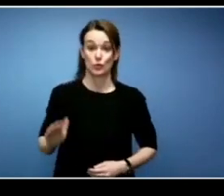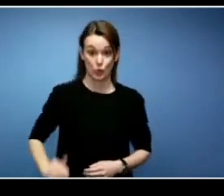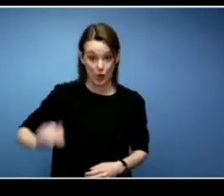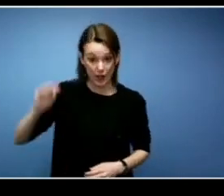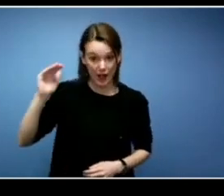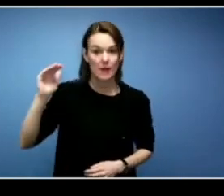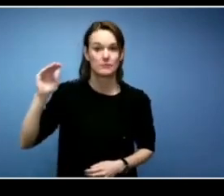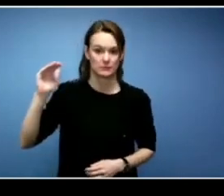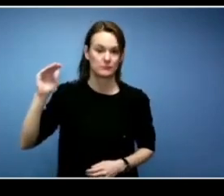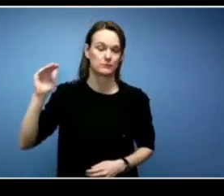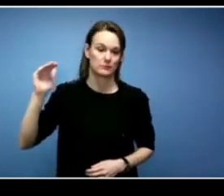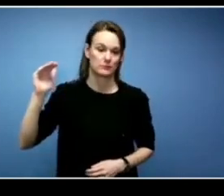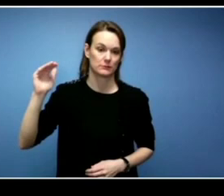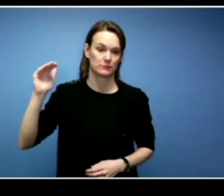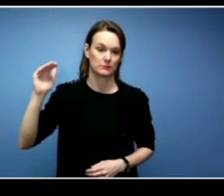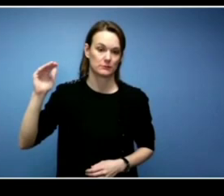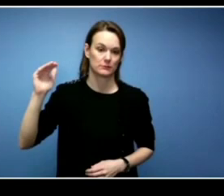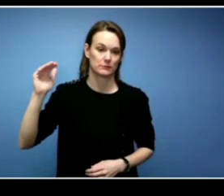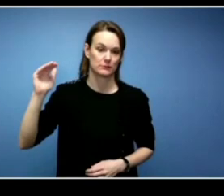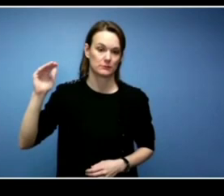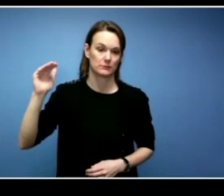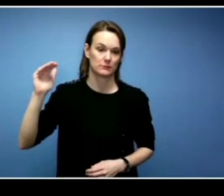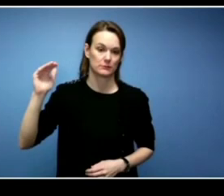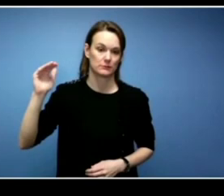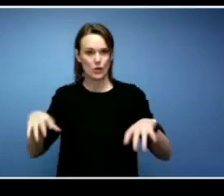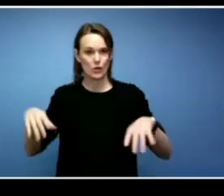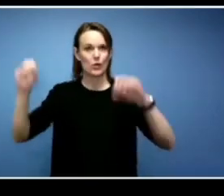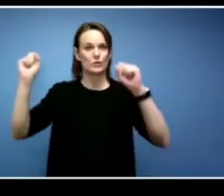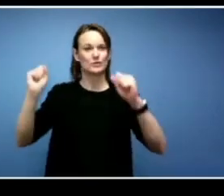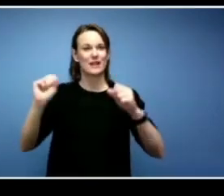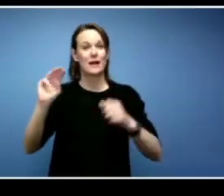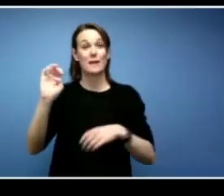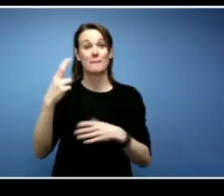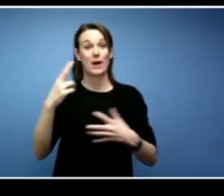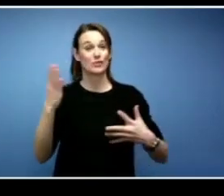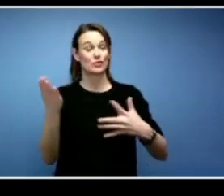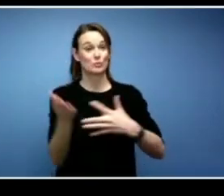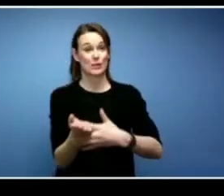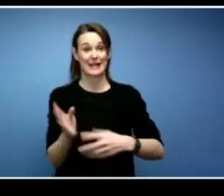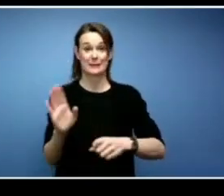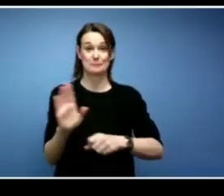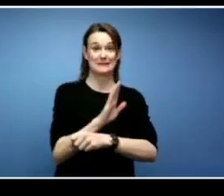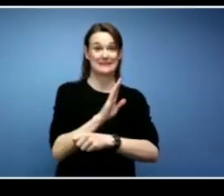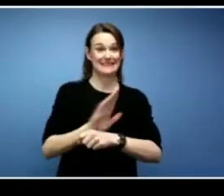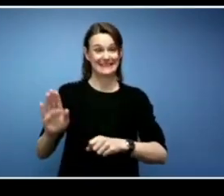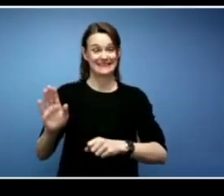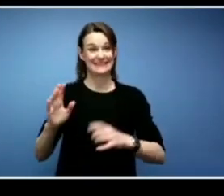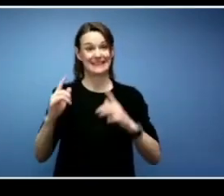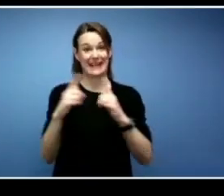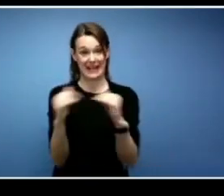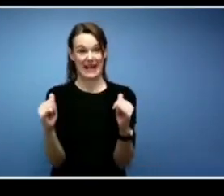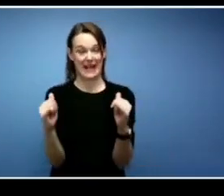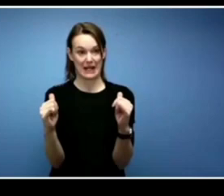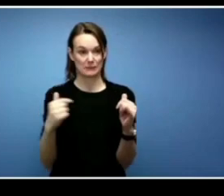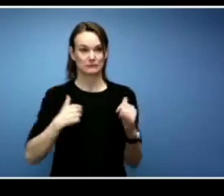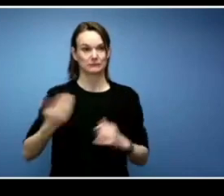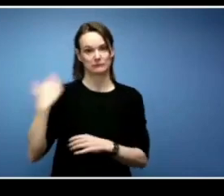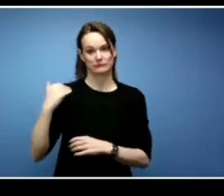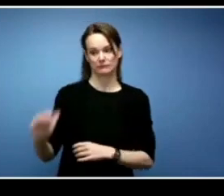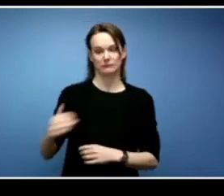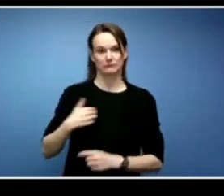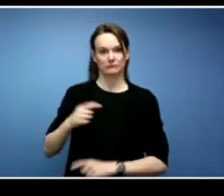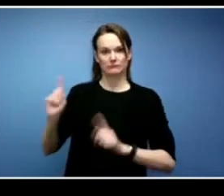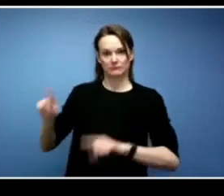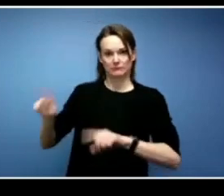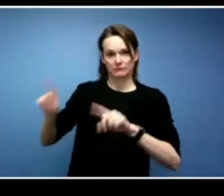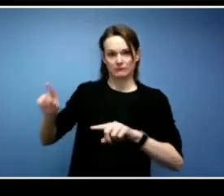heavier influence on my childhood by hosting entrepreneur March break day camps, which I loved attending as a